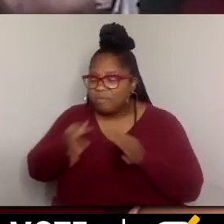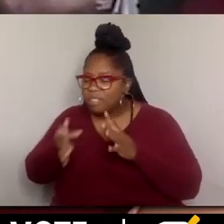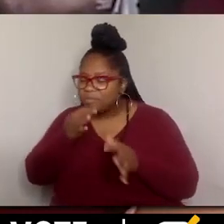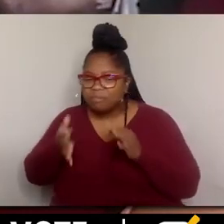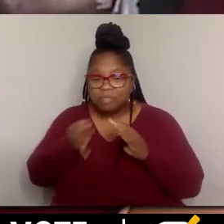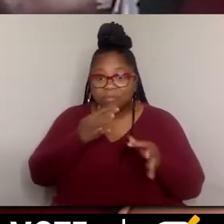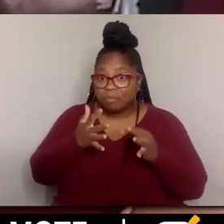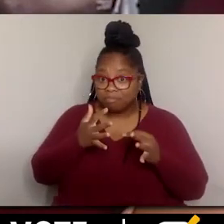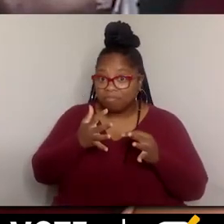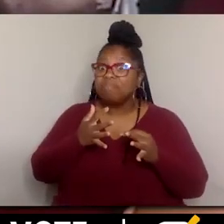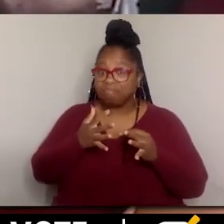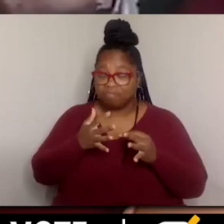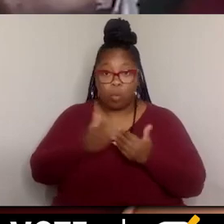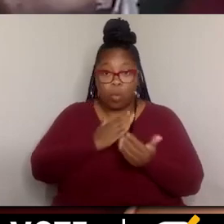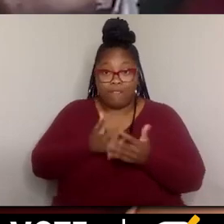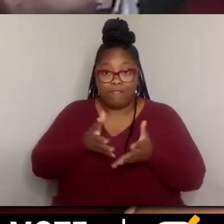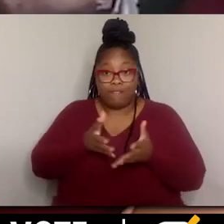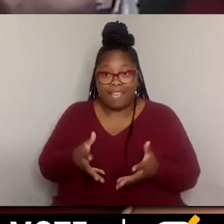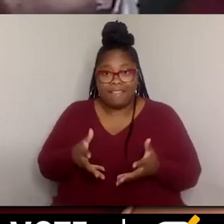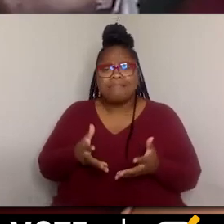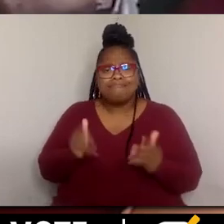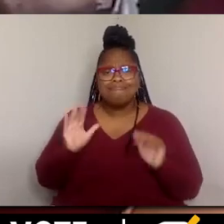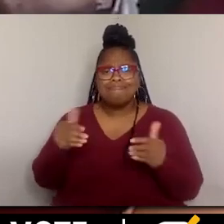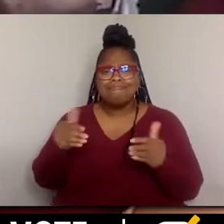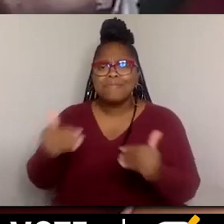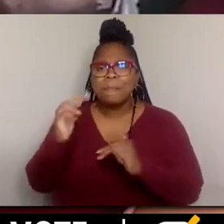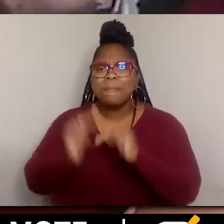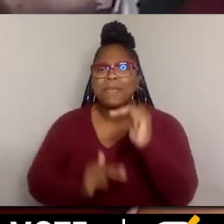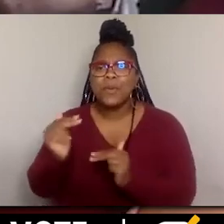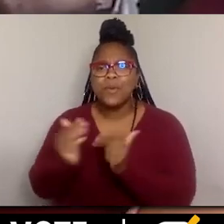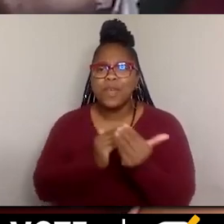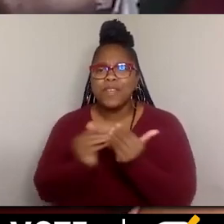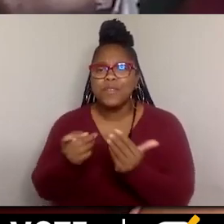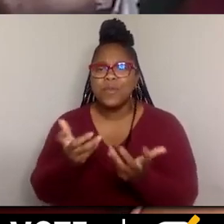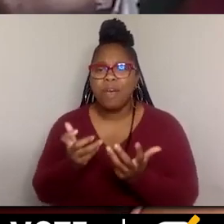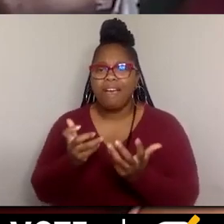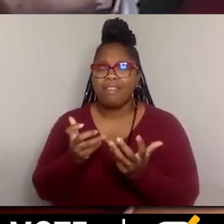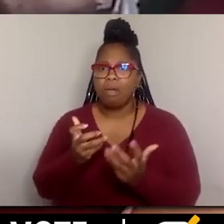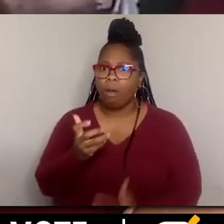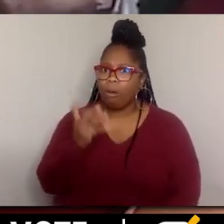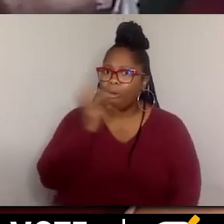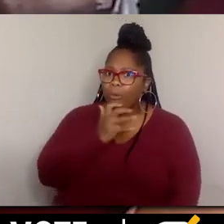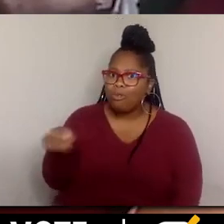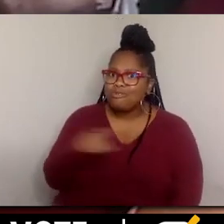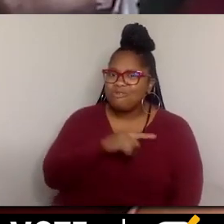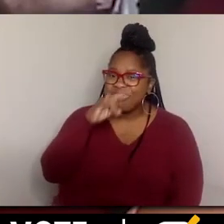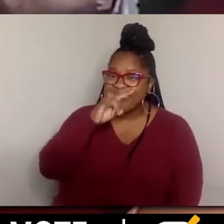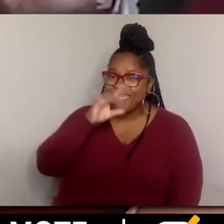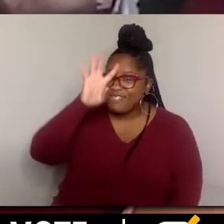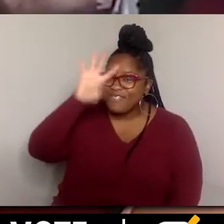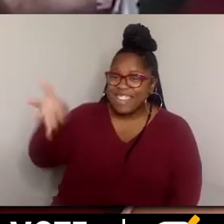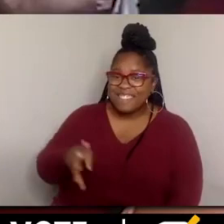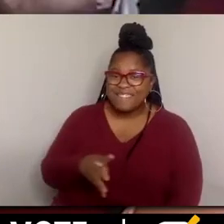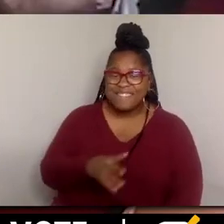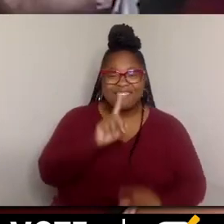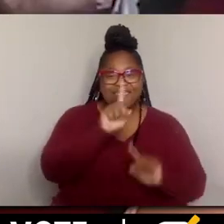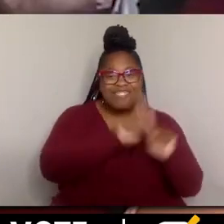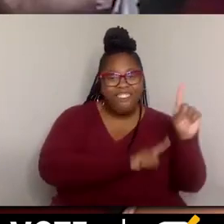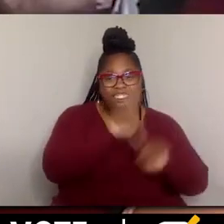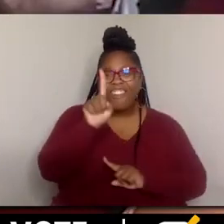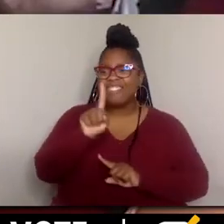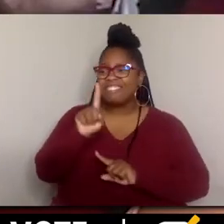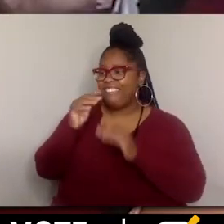wanted. And these kids delivered with the creativity, building stars,